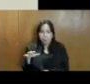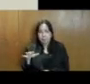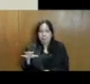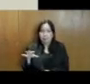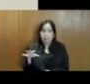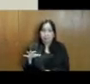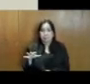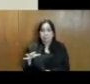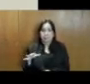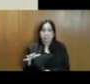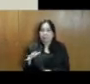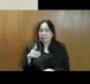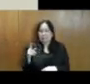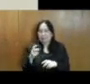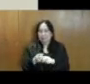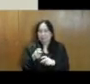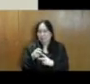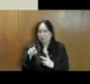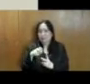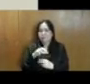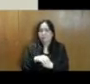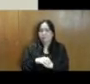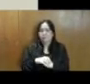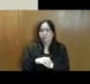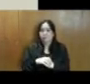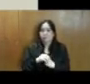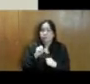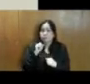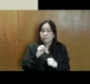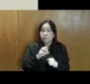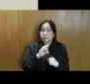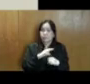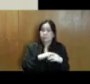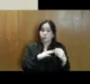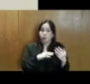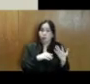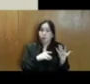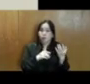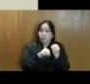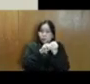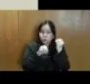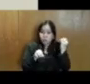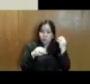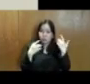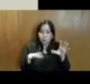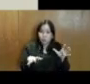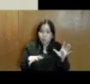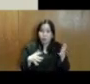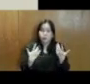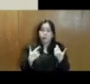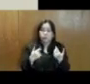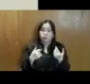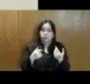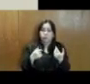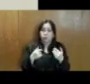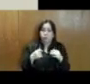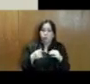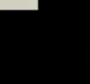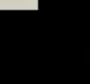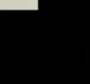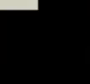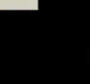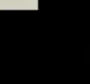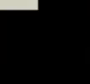are not particularly likely to make the transition. Workers with advanced degrees are. I think this associate's degree right here is actually a very important